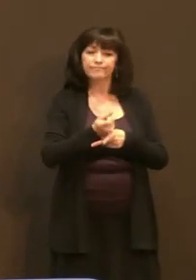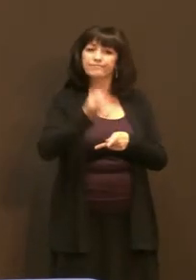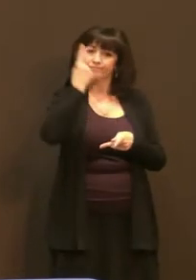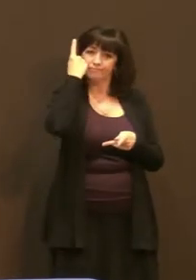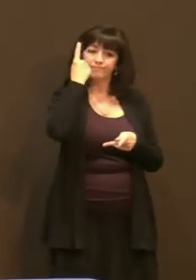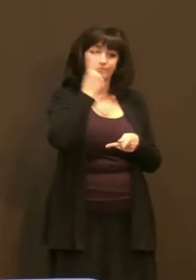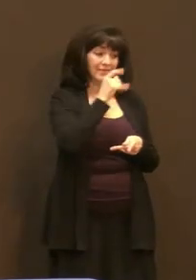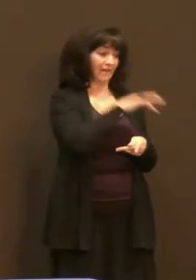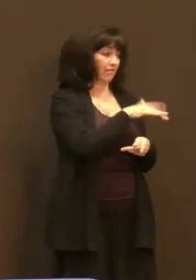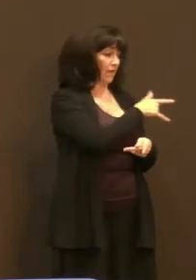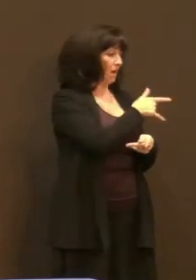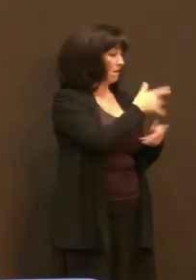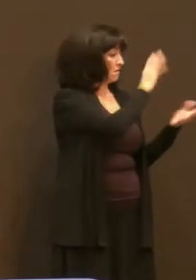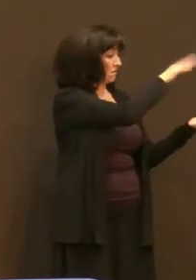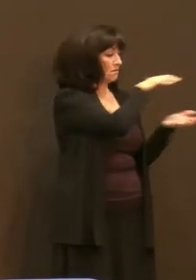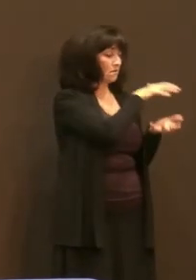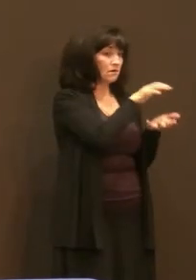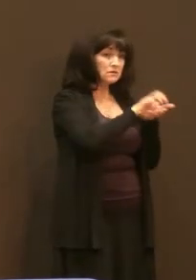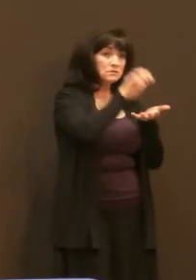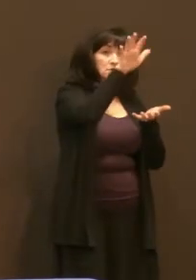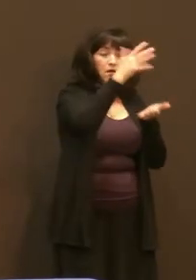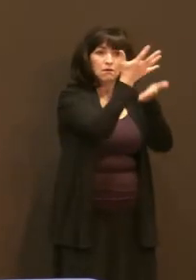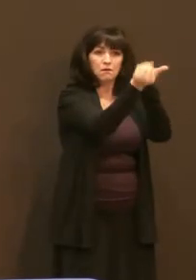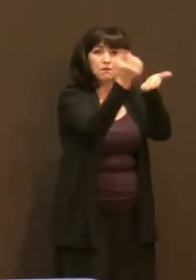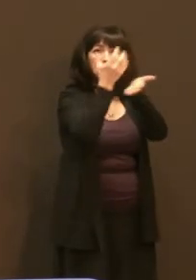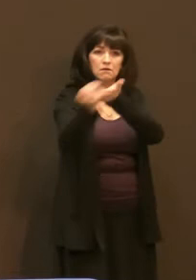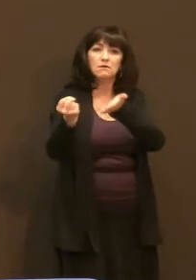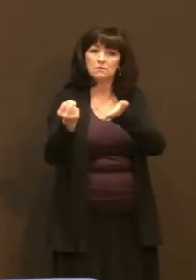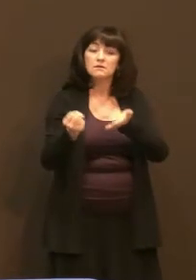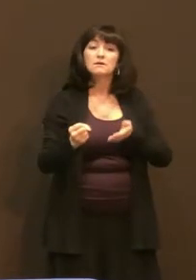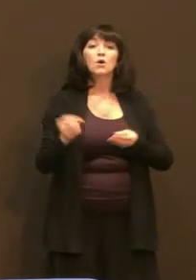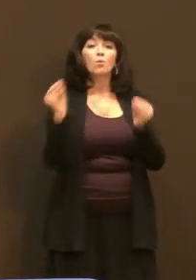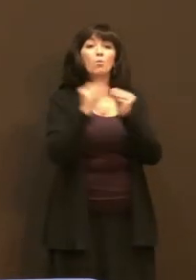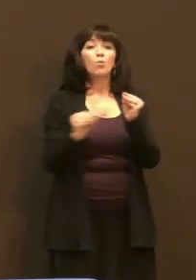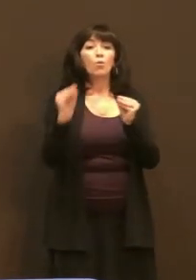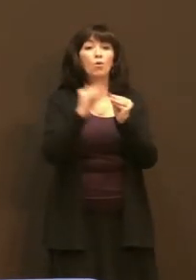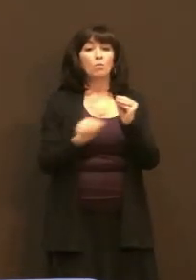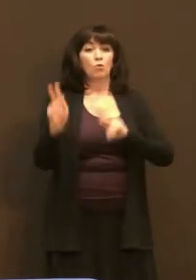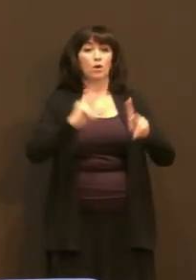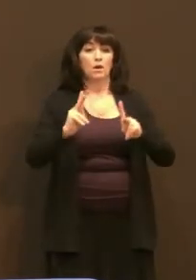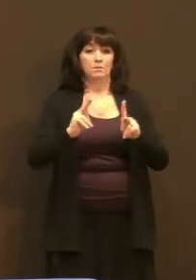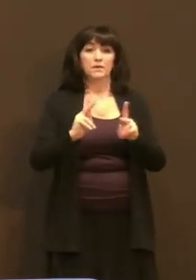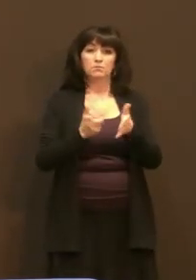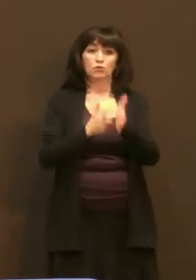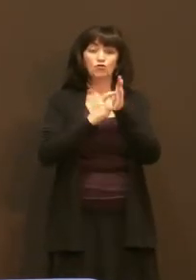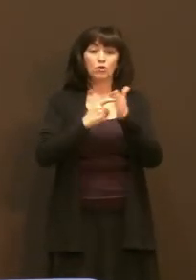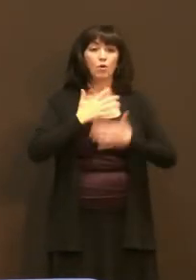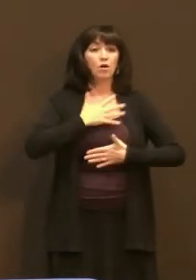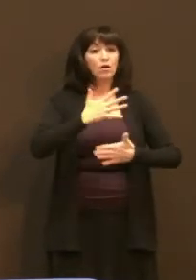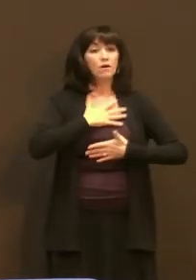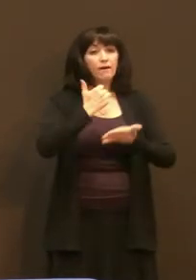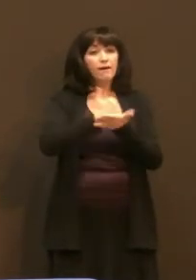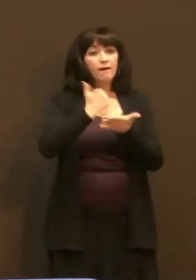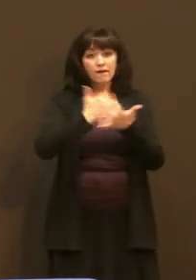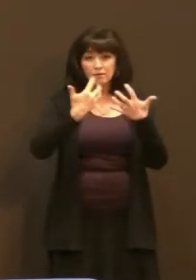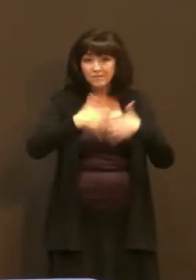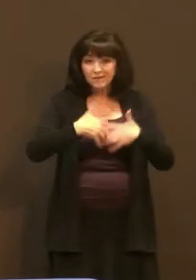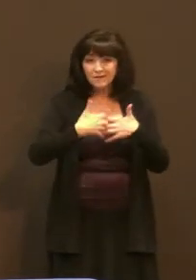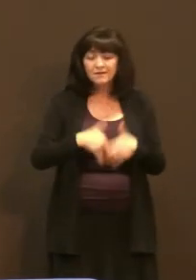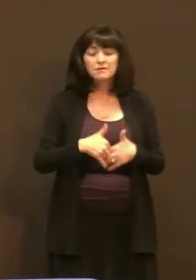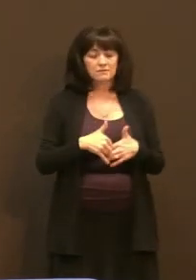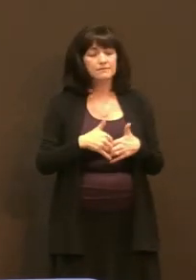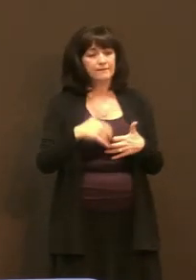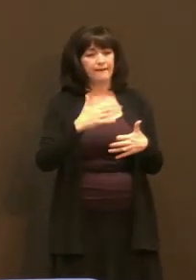well, especially as individuals get put in the ICU or on ventilators. And so, it is something that our team